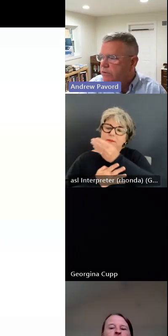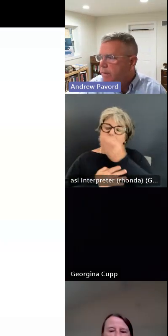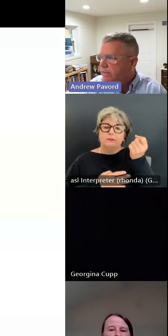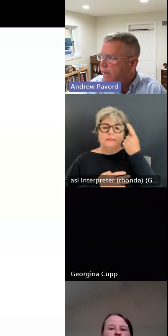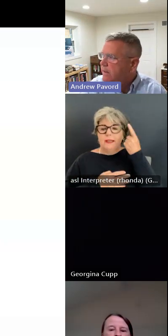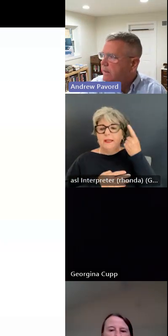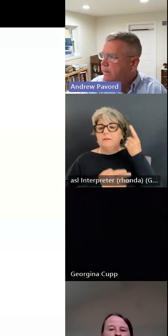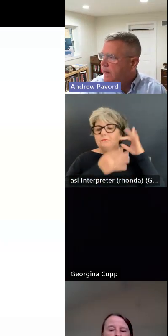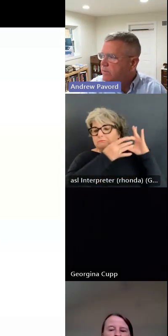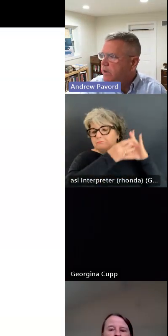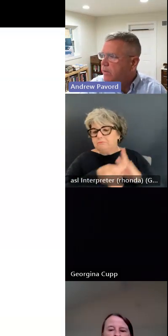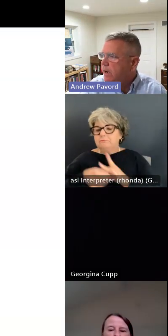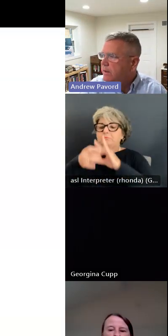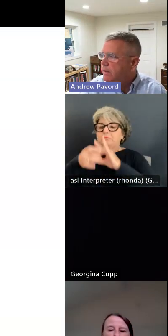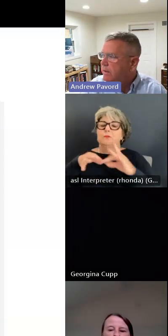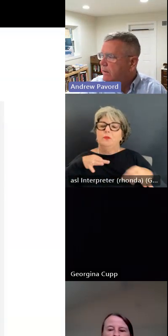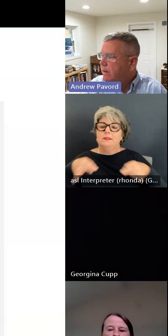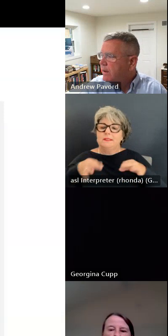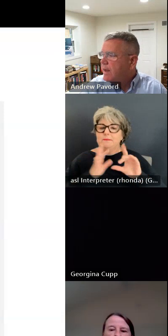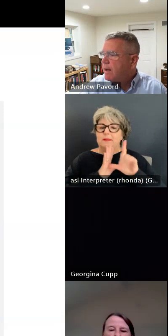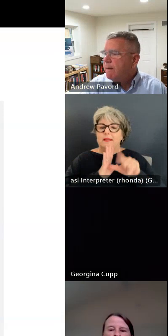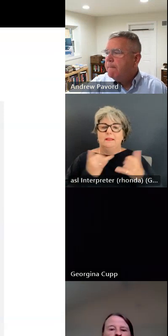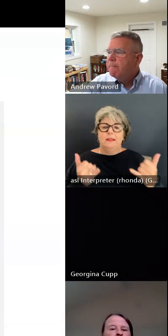flows. And we'll talk about that as we go on.